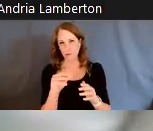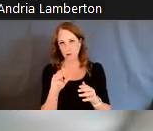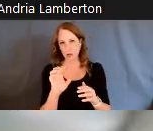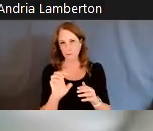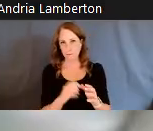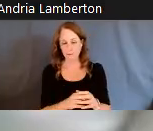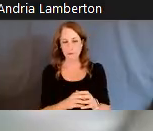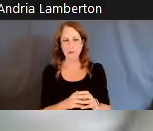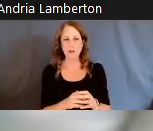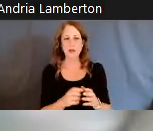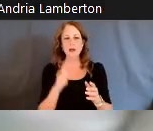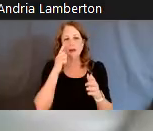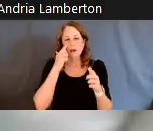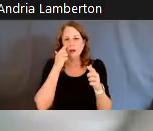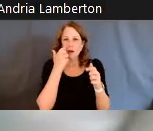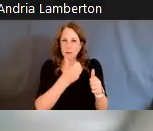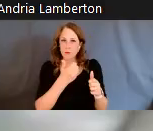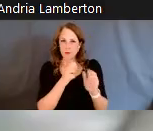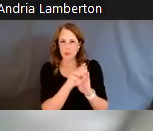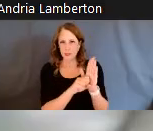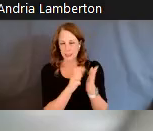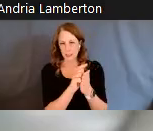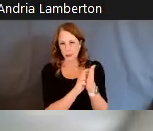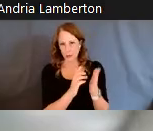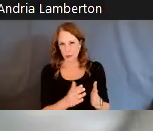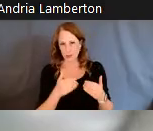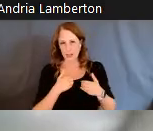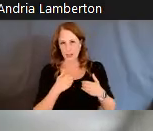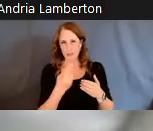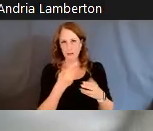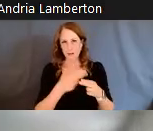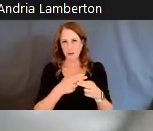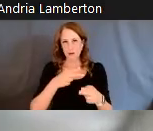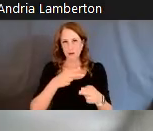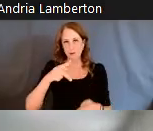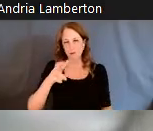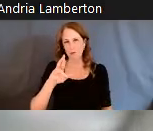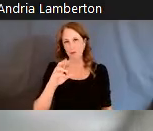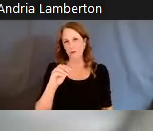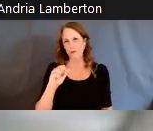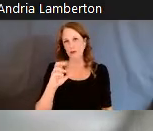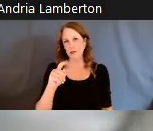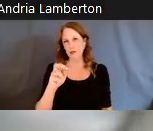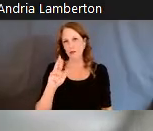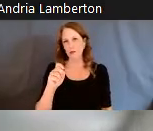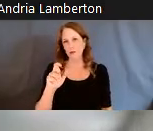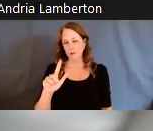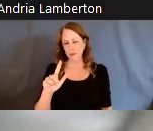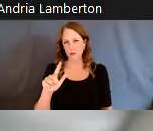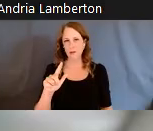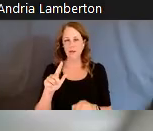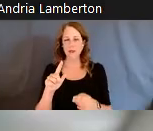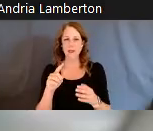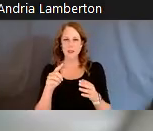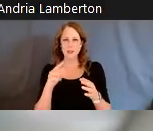something called prosecutorial discretion. This is a very famous quote from a United States Supreme Court